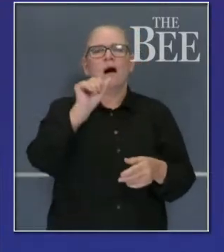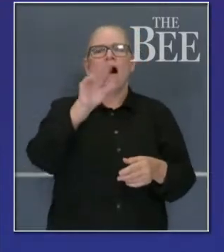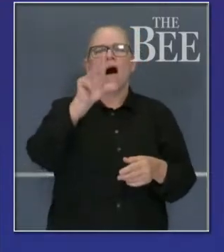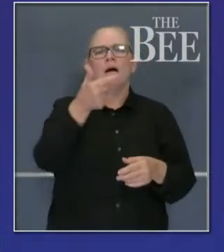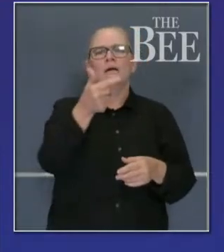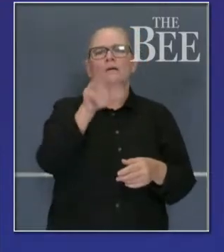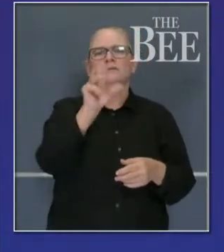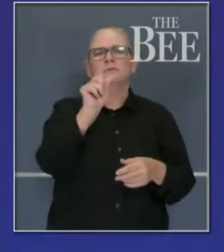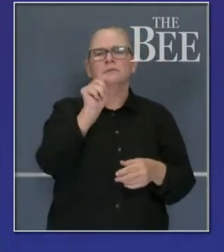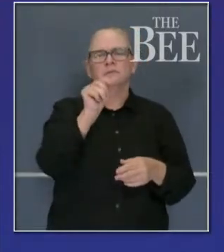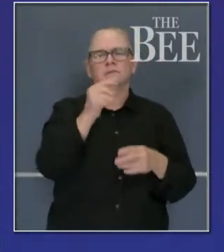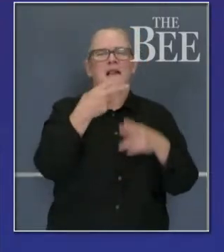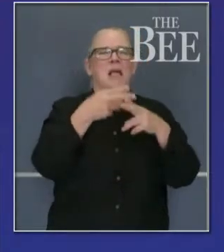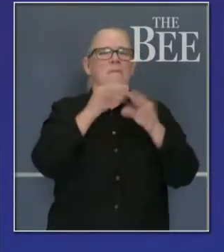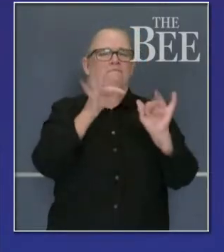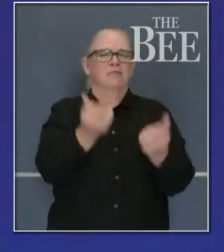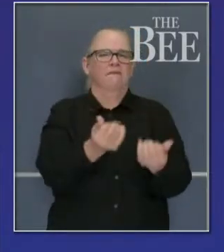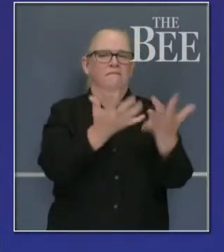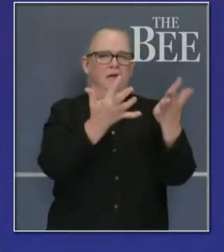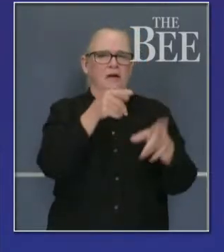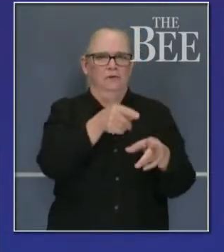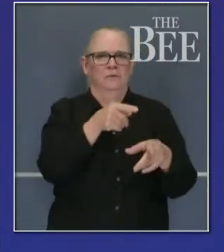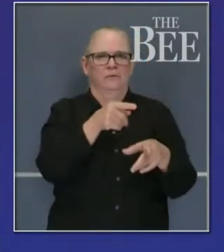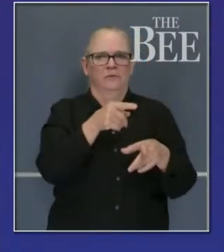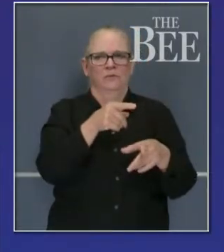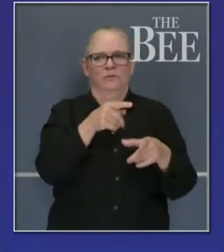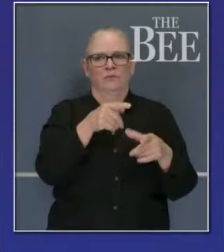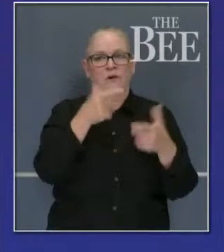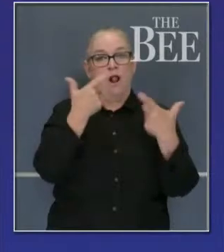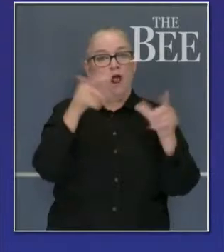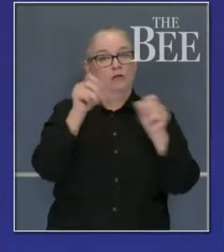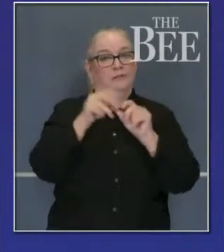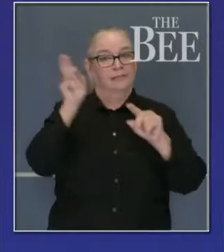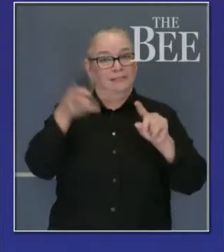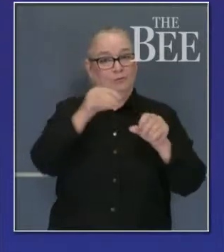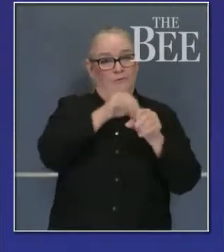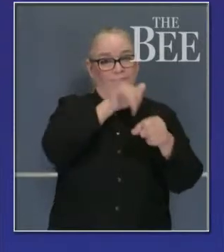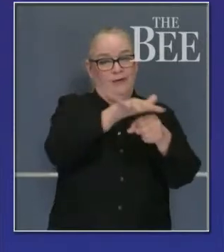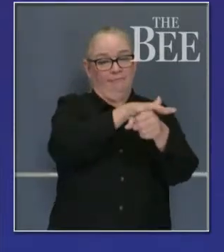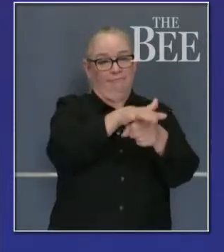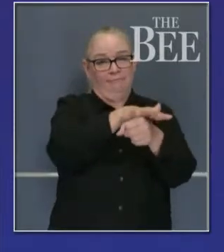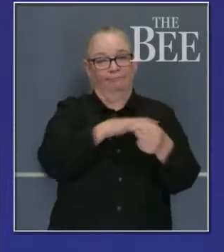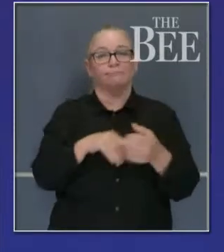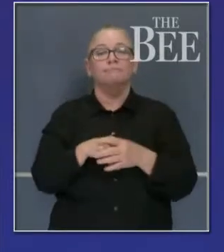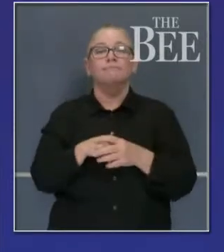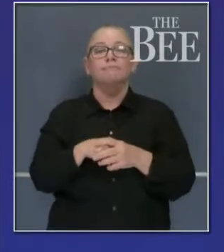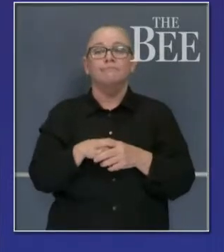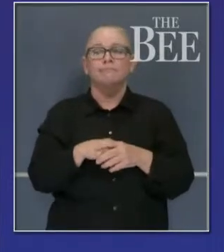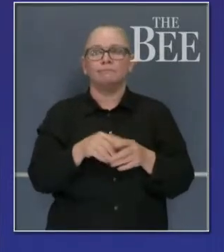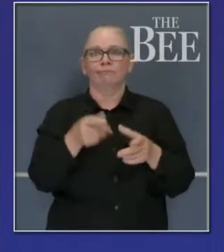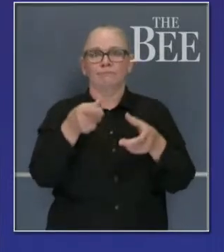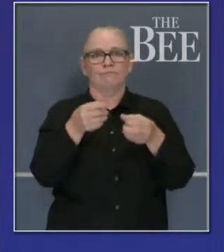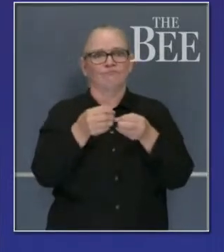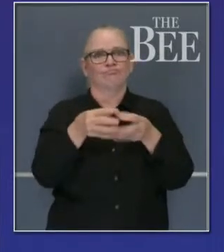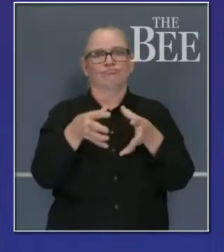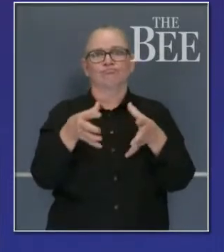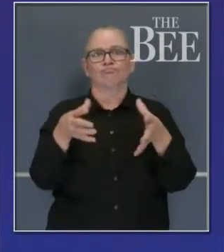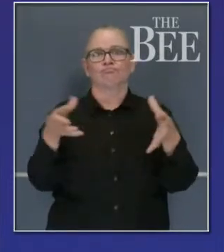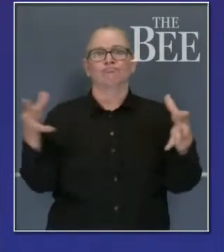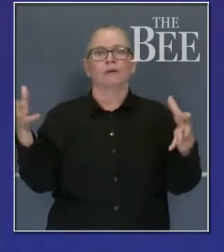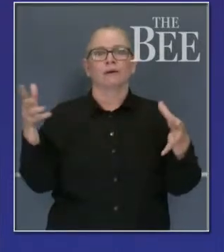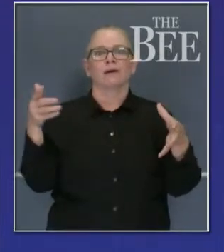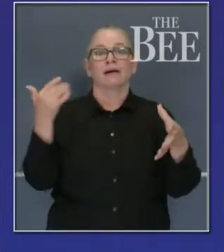history, that complex, it continues to grow. It was 356,000 acres last week. It's